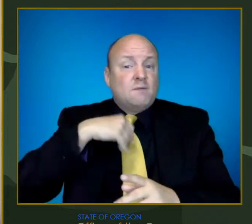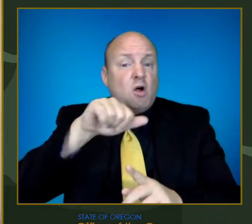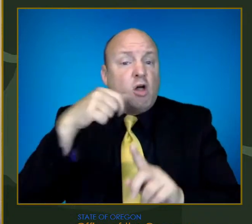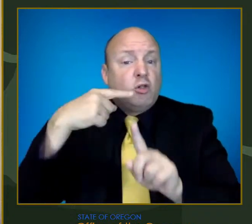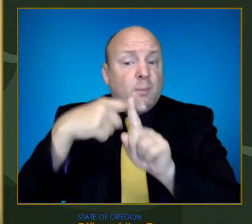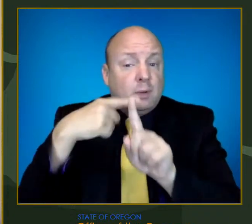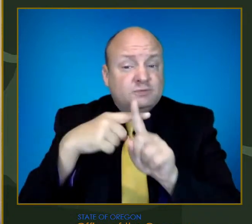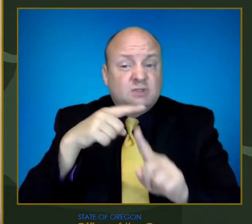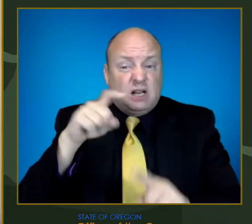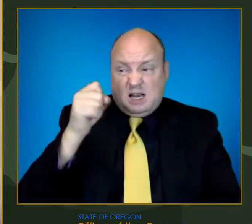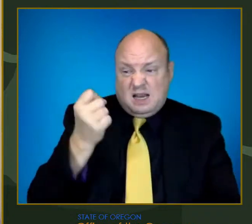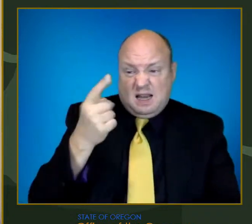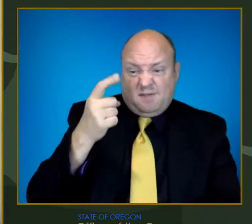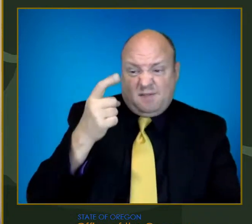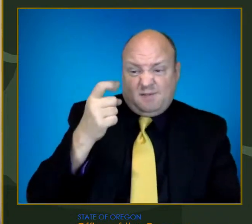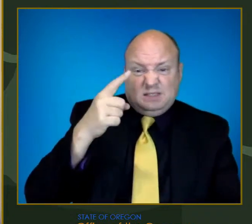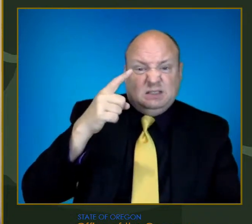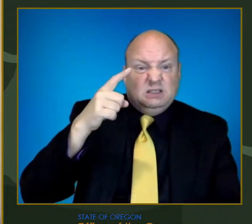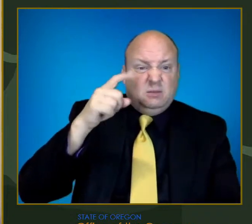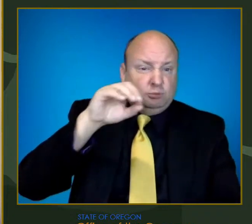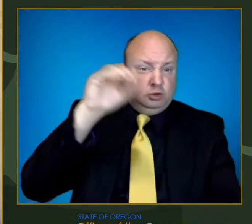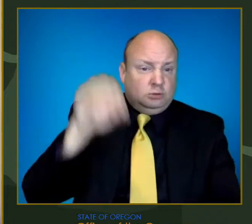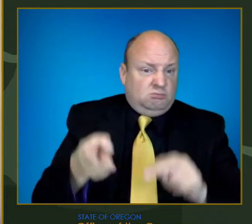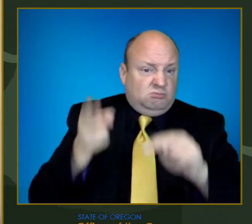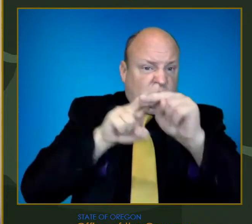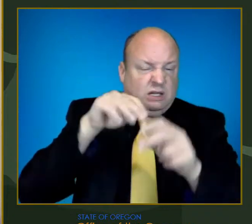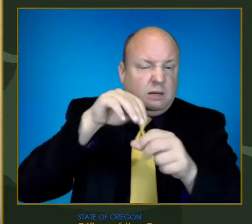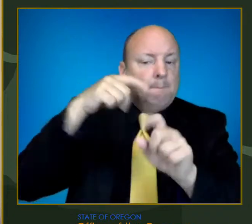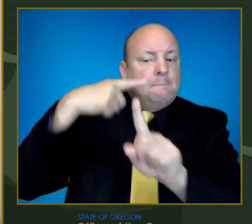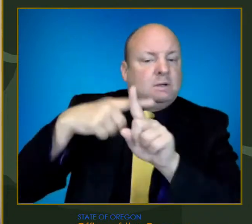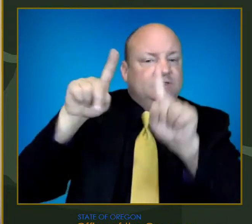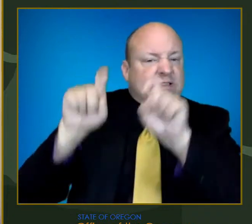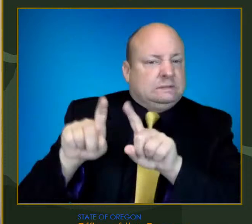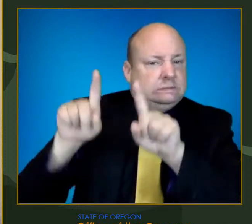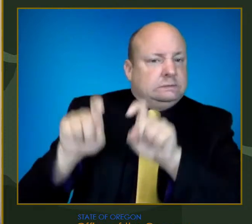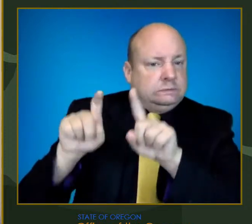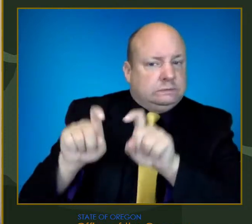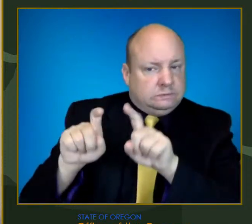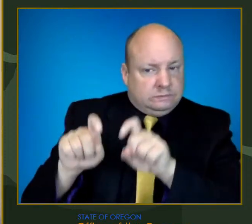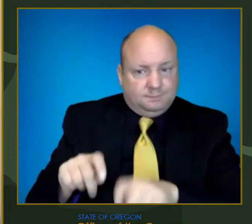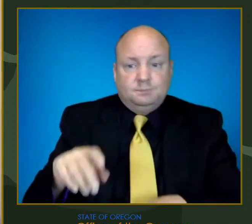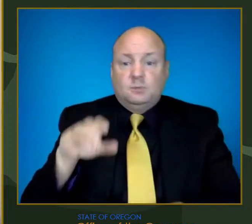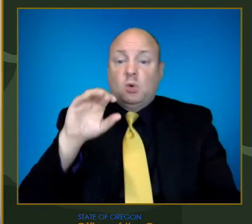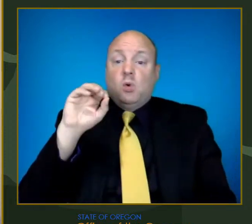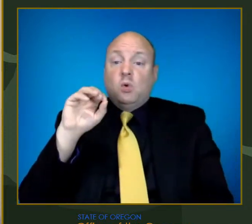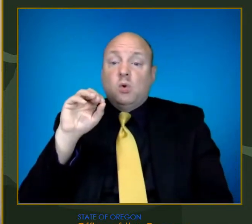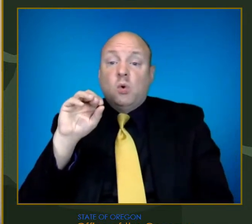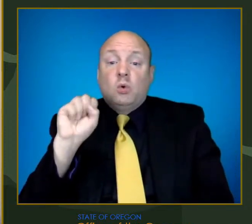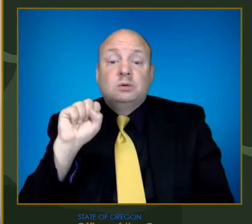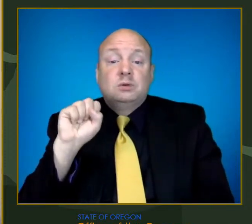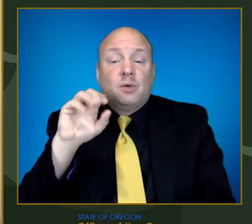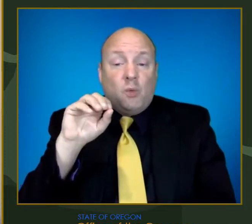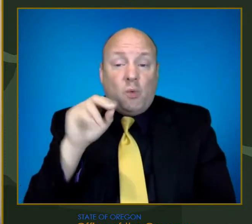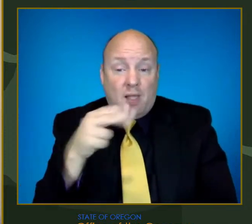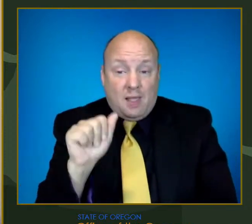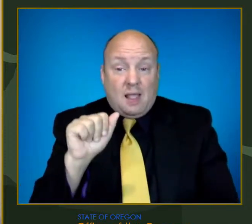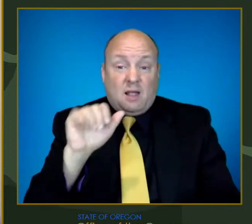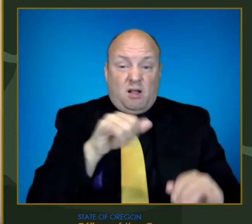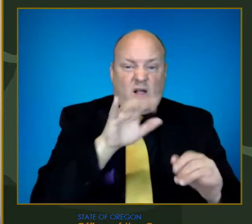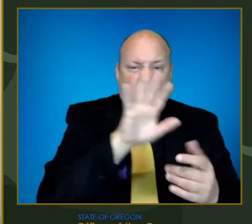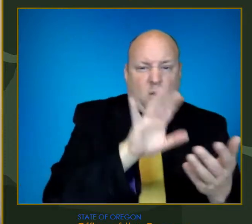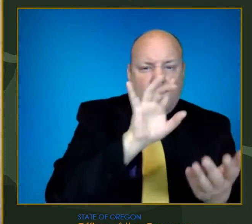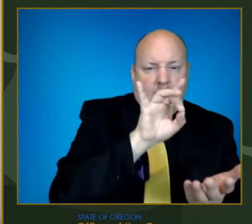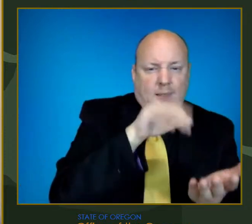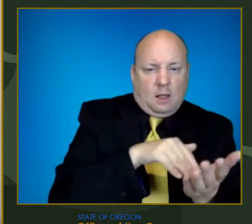Last week, OHA reported 8,304 cases, which was 40% higher than the week